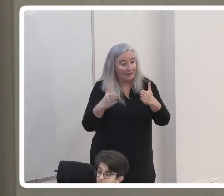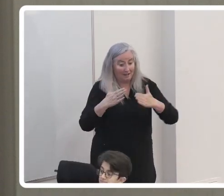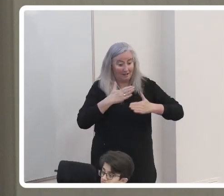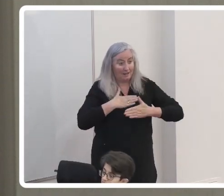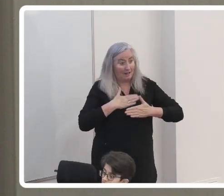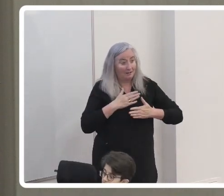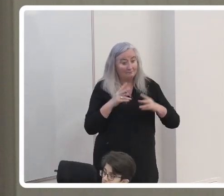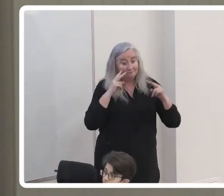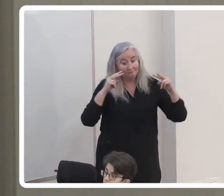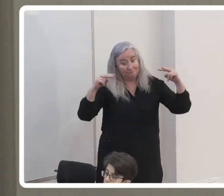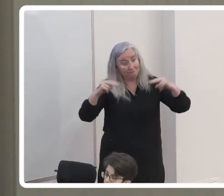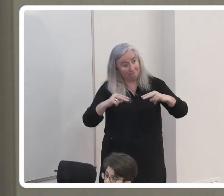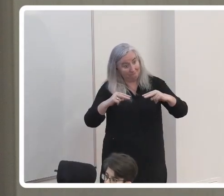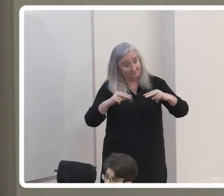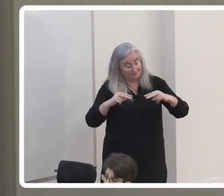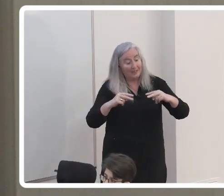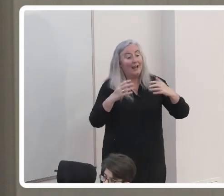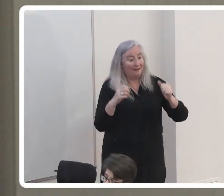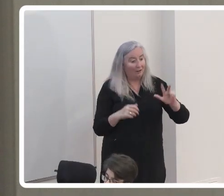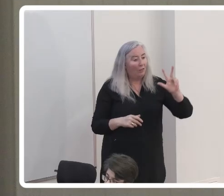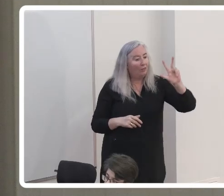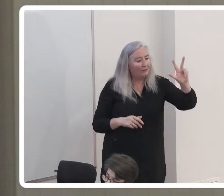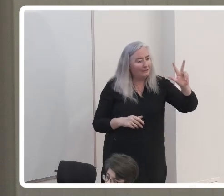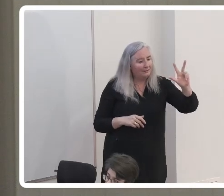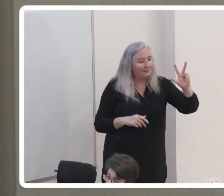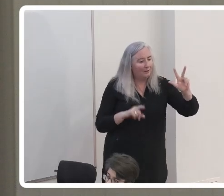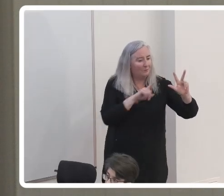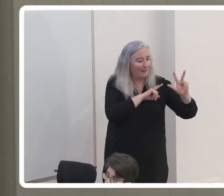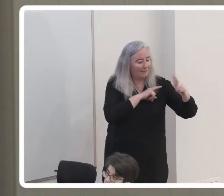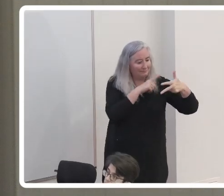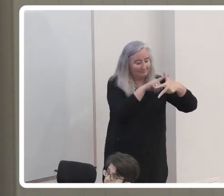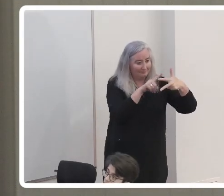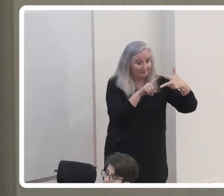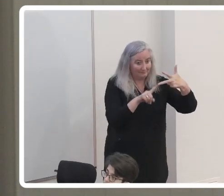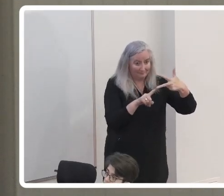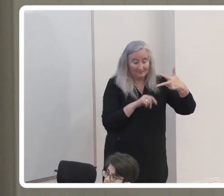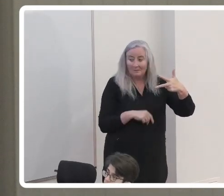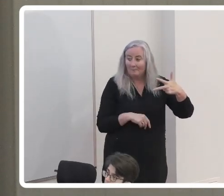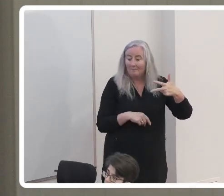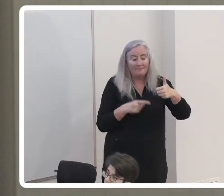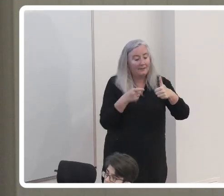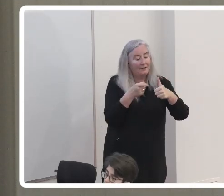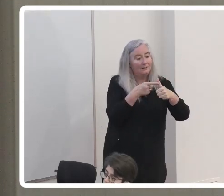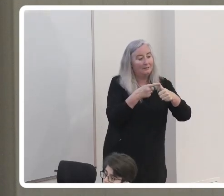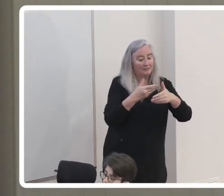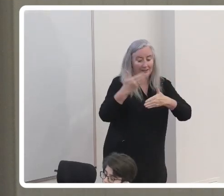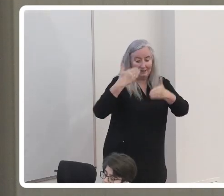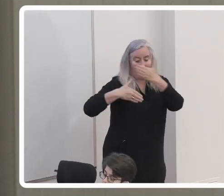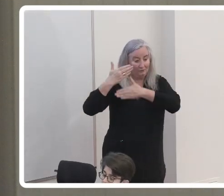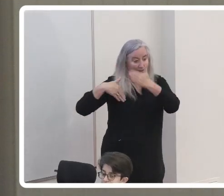I would argue there were at least three main reasons behind this decision. First, the historical context was